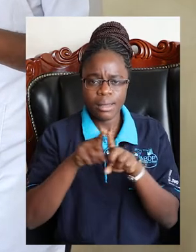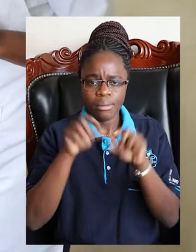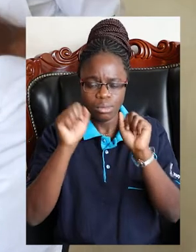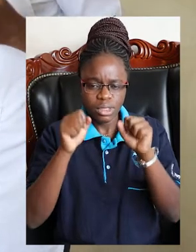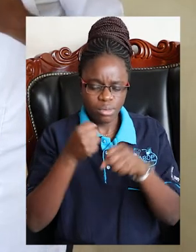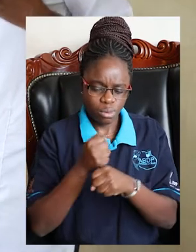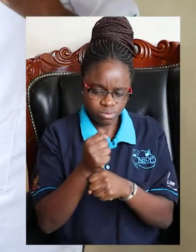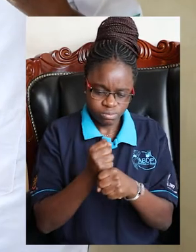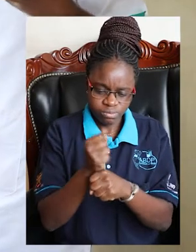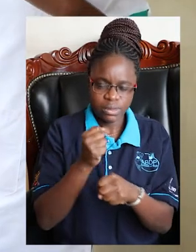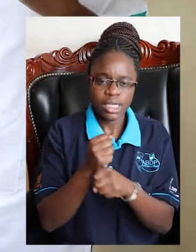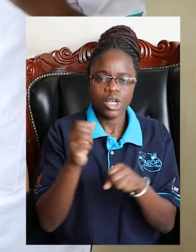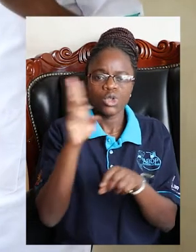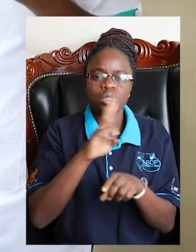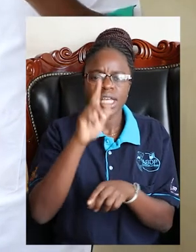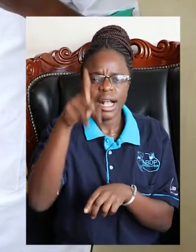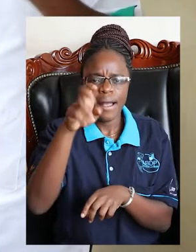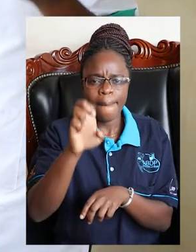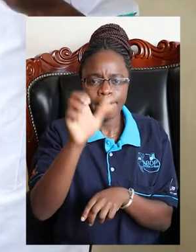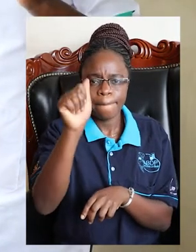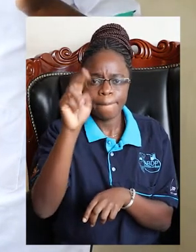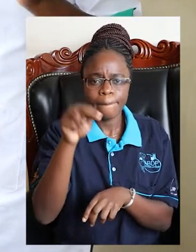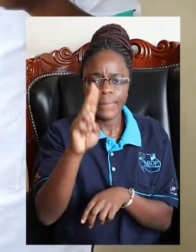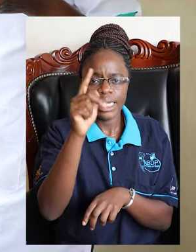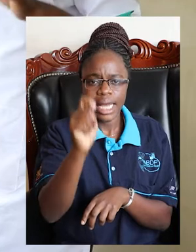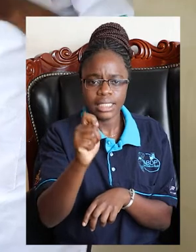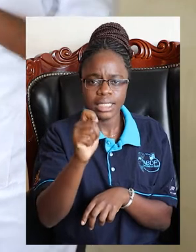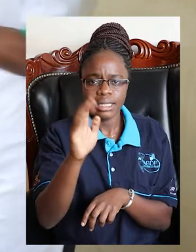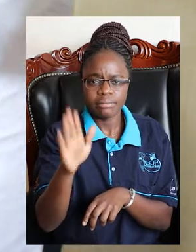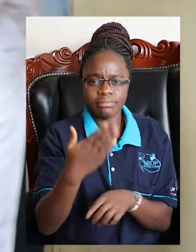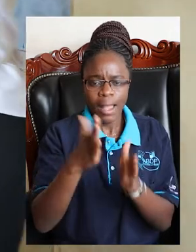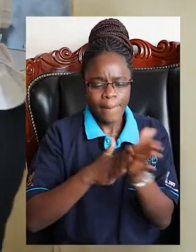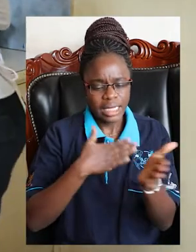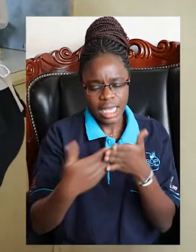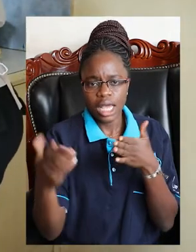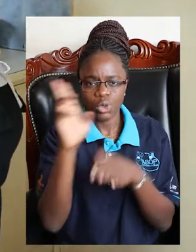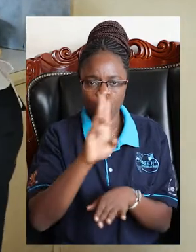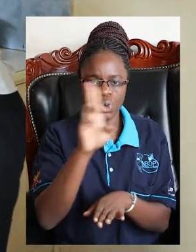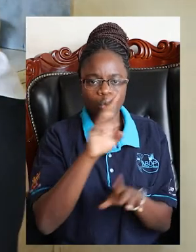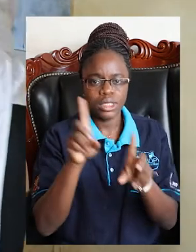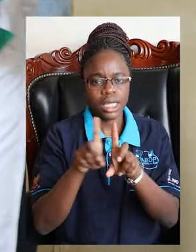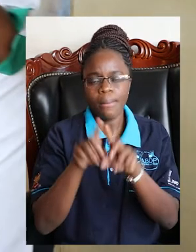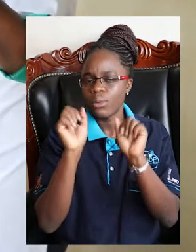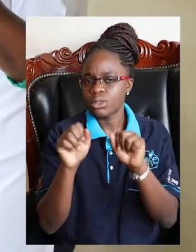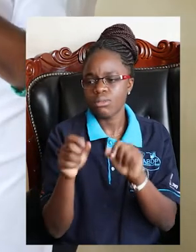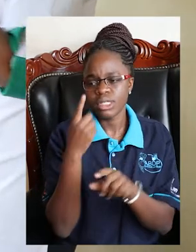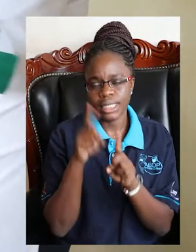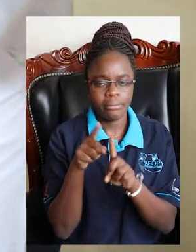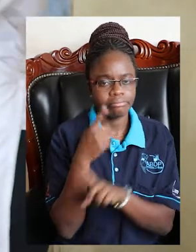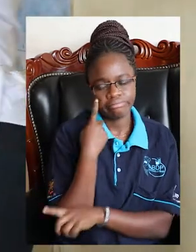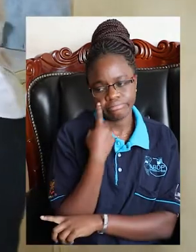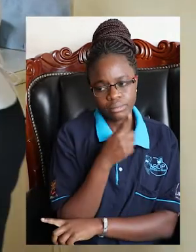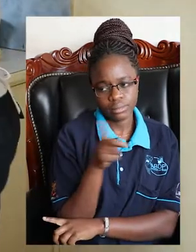groundnut powder, or you can use the peanut butter, the groundnut that it has been already been ground. So you can use the butter itself, or